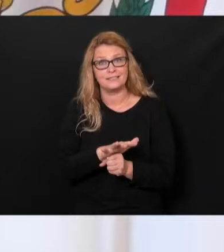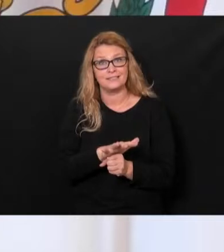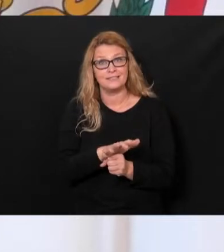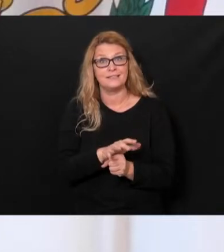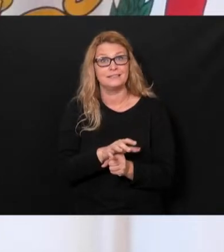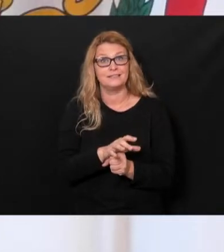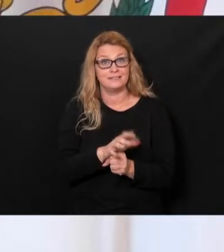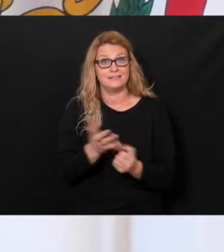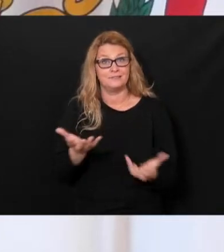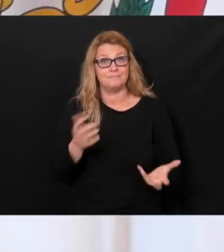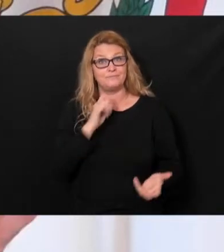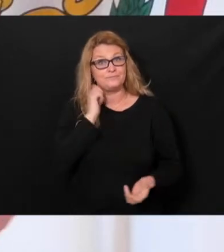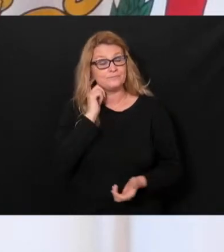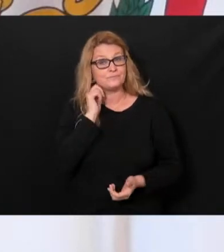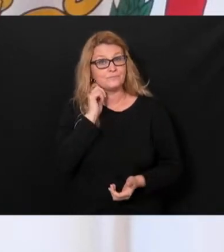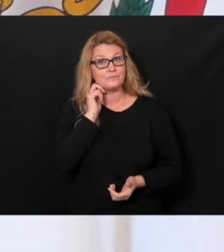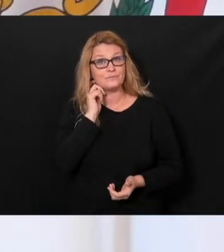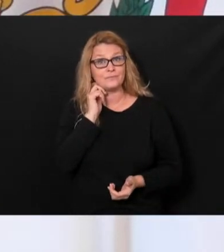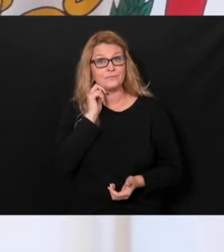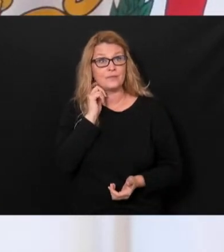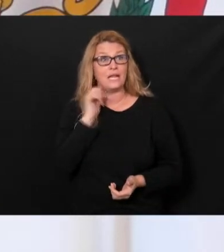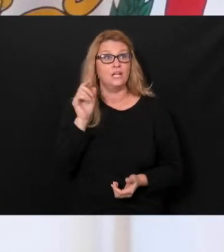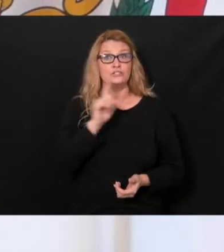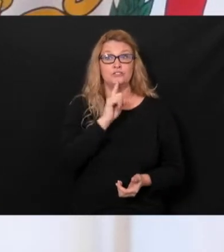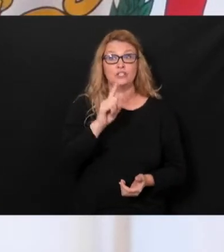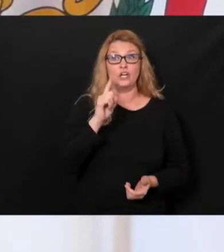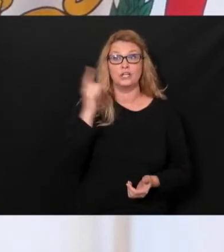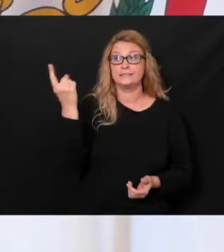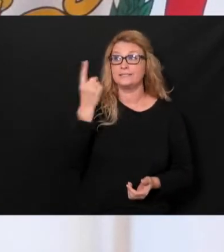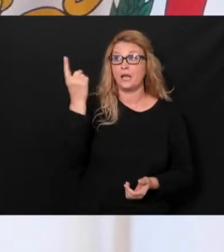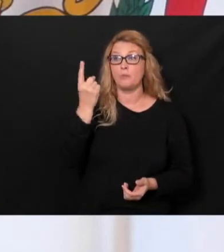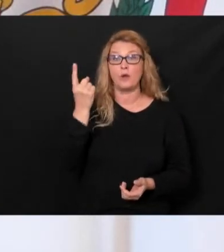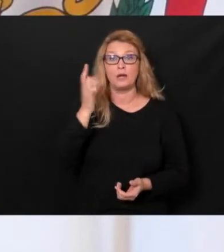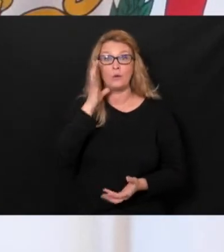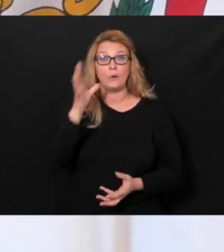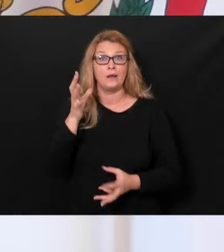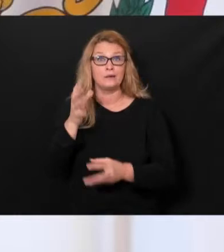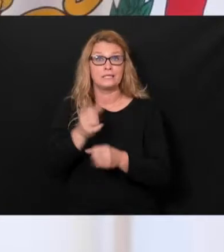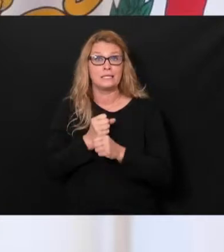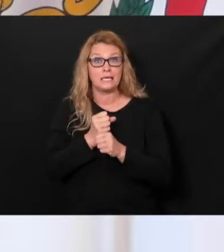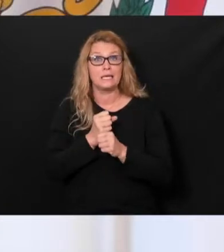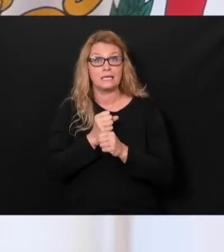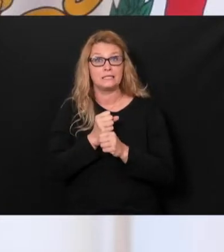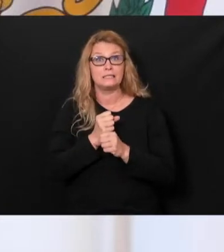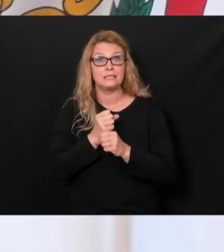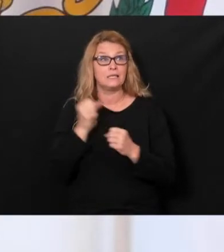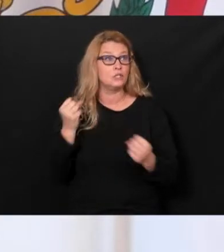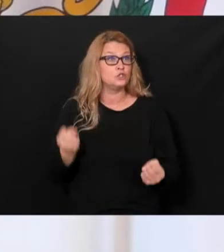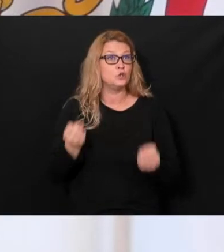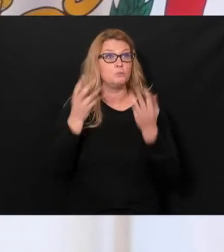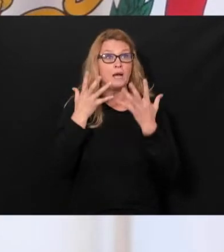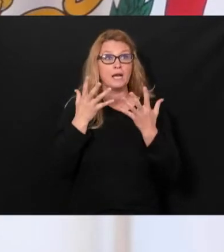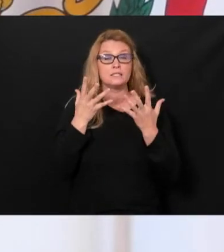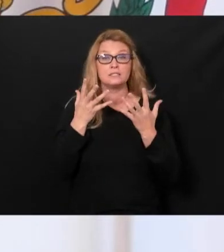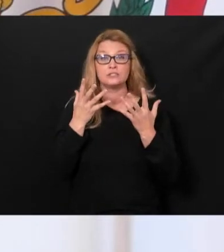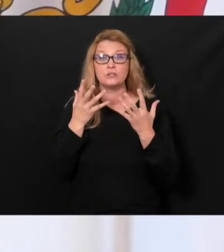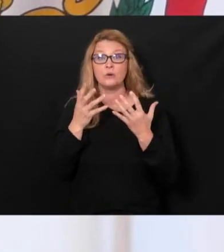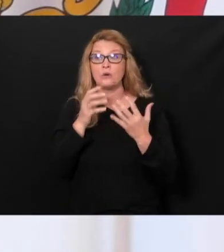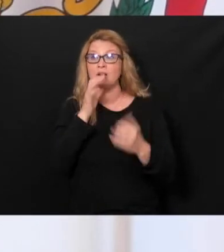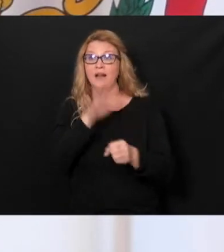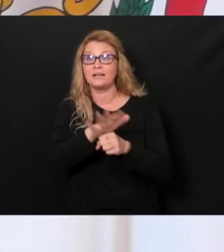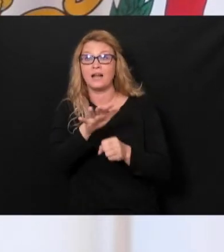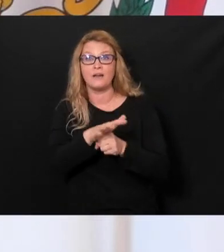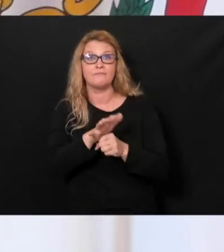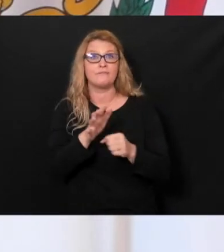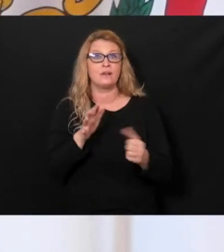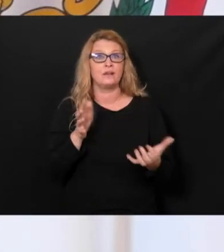system. And sure, somebody somewhere is going to end up with something that maybe is too much or we shouldn't have given them.